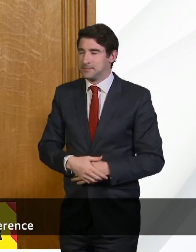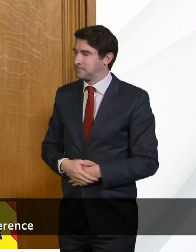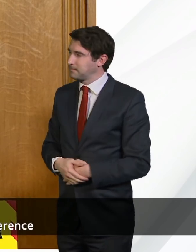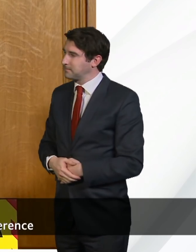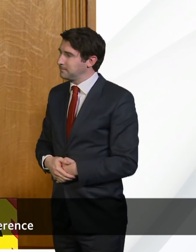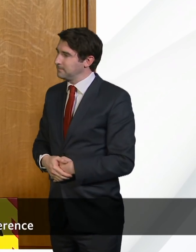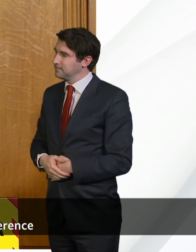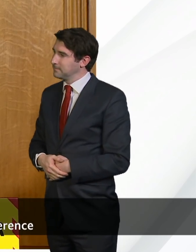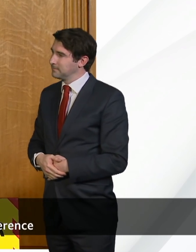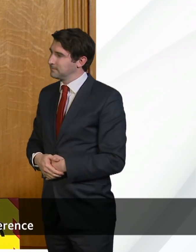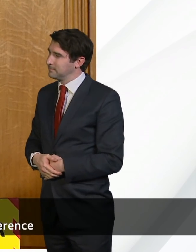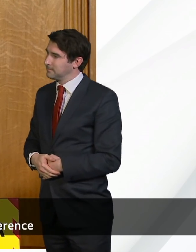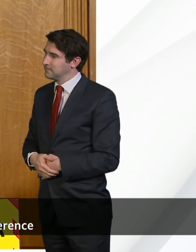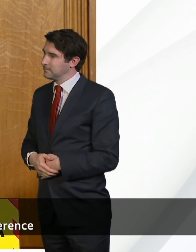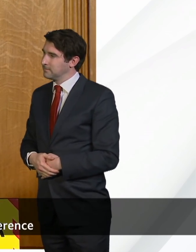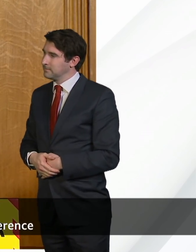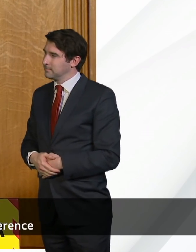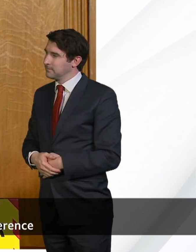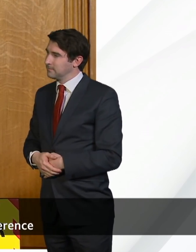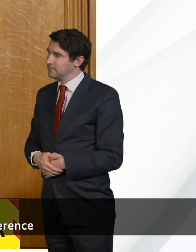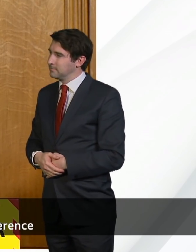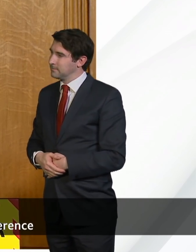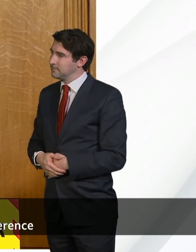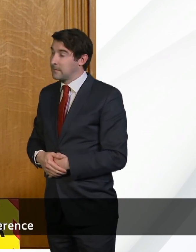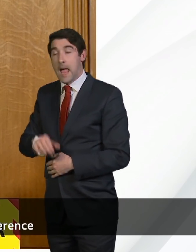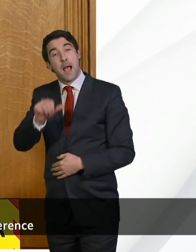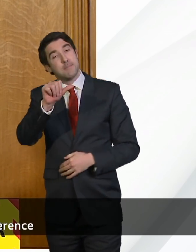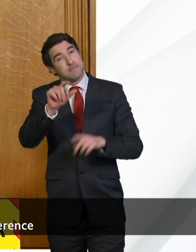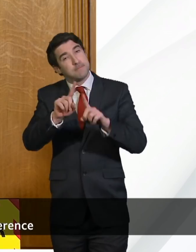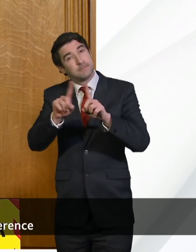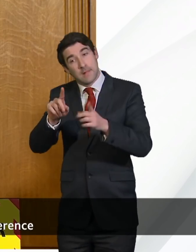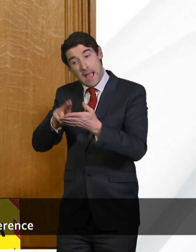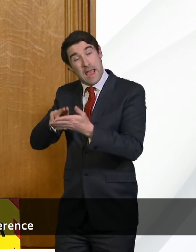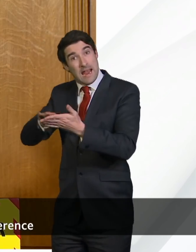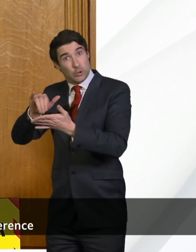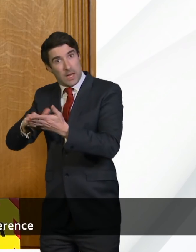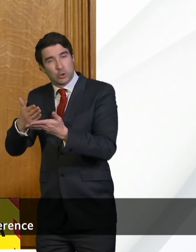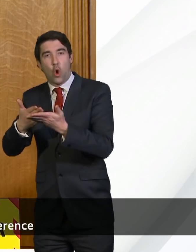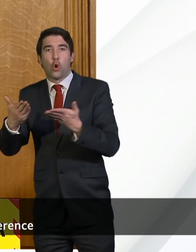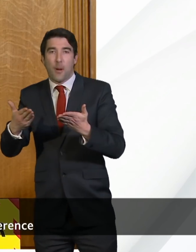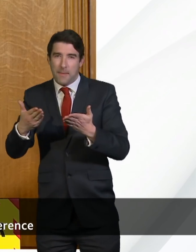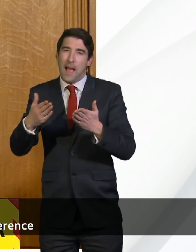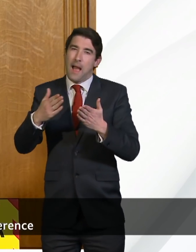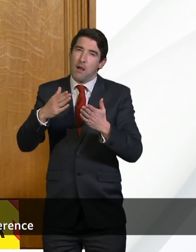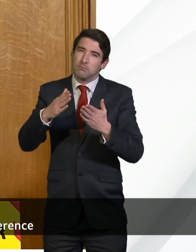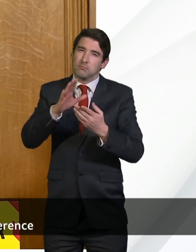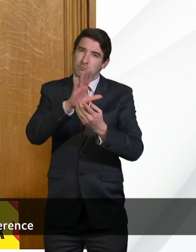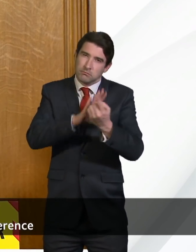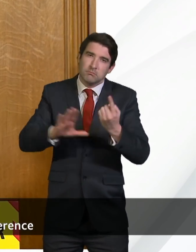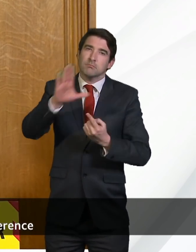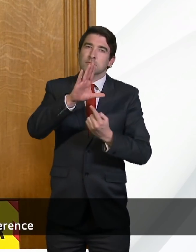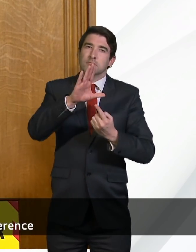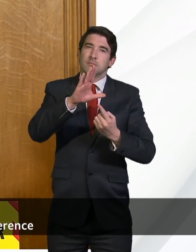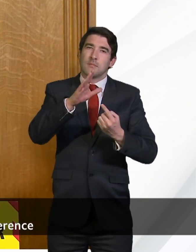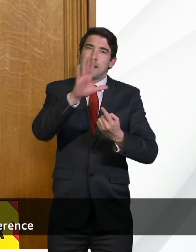things. The reason the NHS figures are very useful for us is we can get them very fast, and they are collected in the